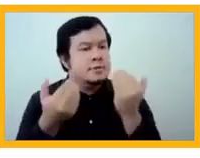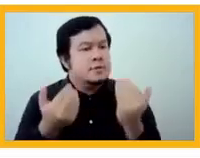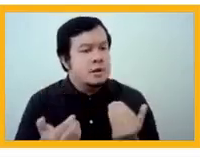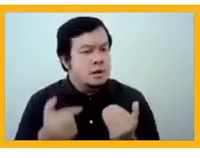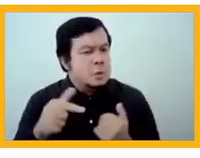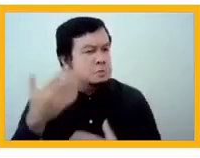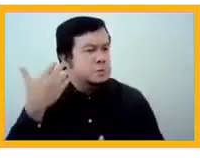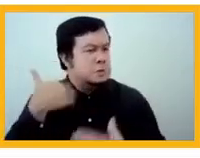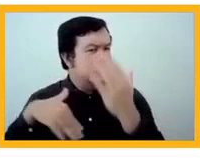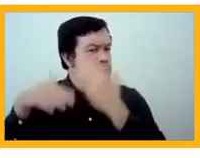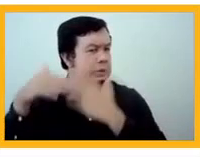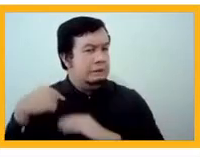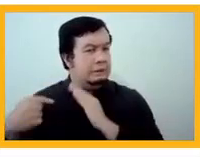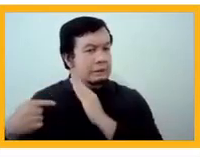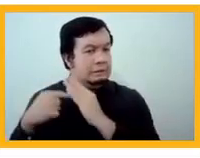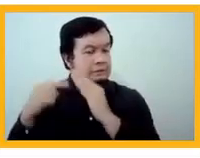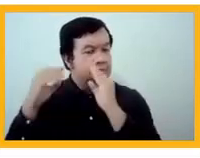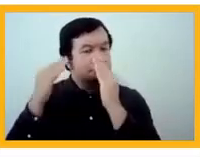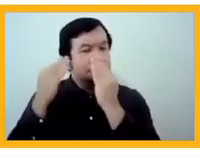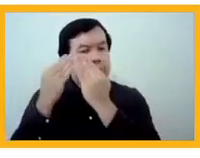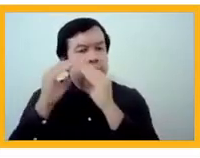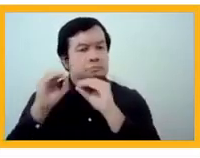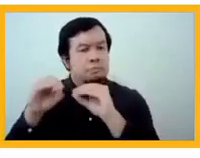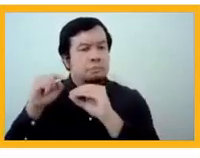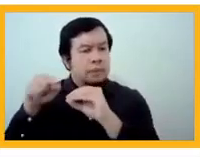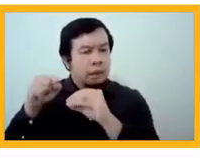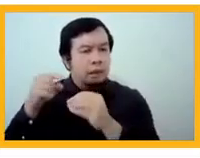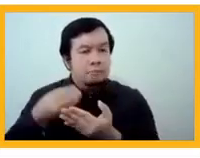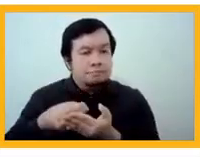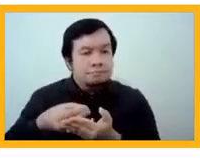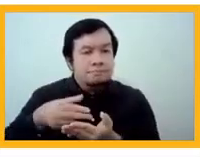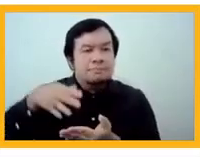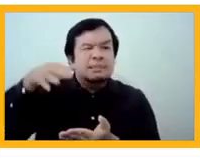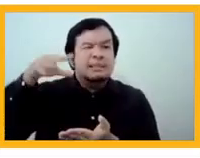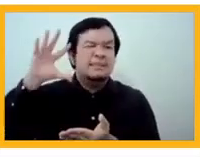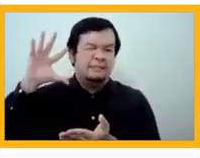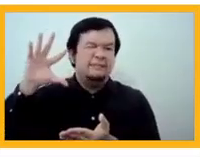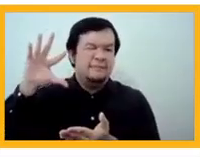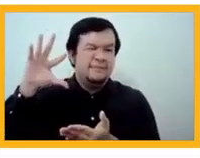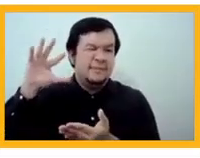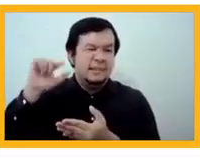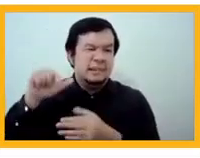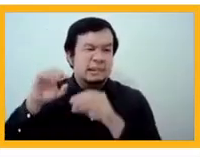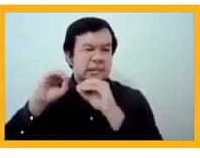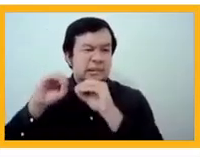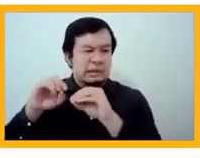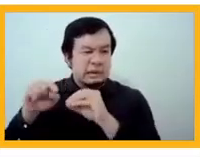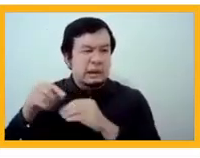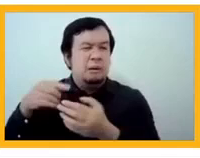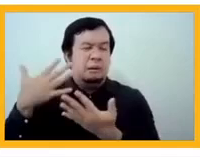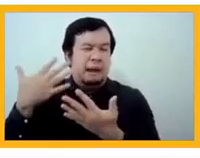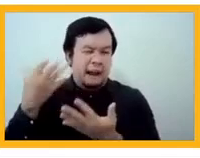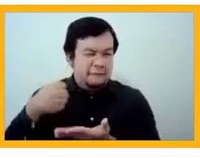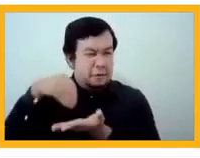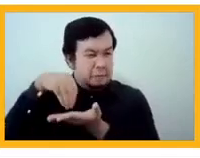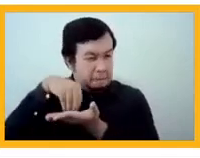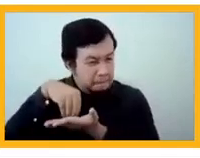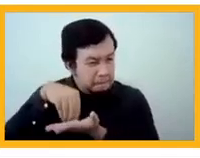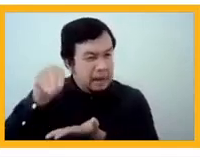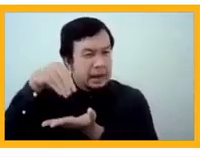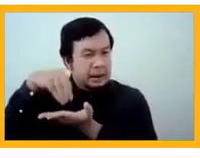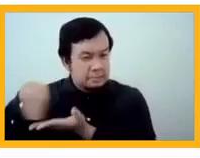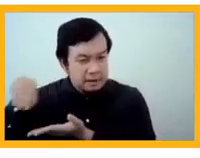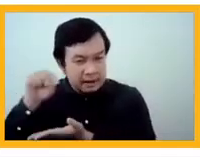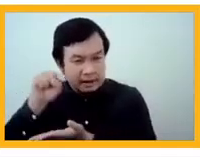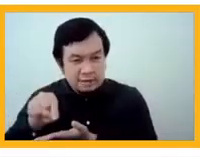essentially private tutors. Now, the mass education was made possible by the structure of a classroom with grades and